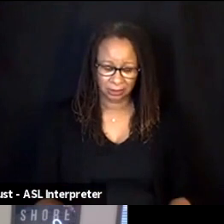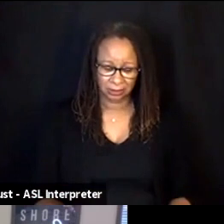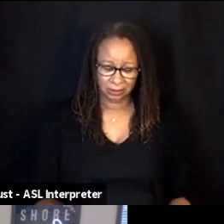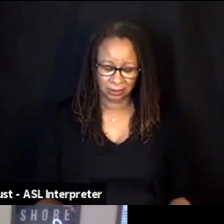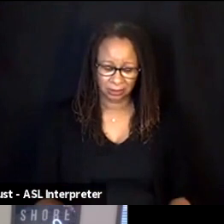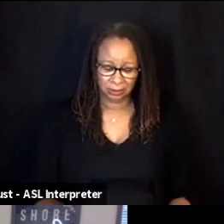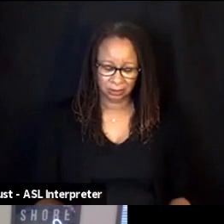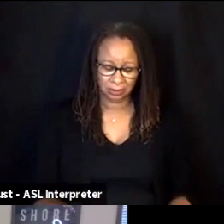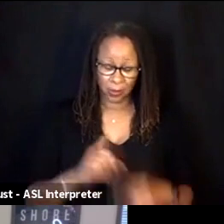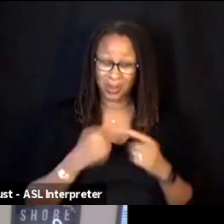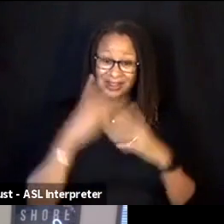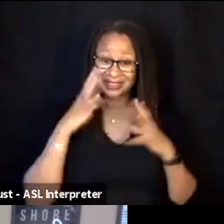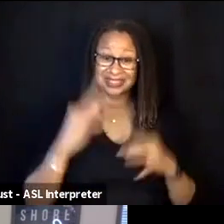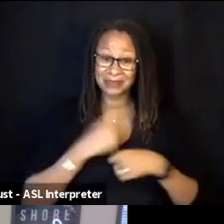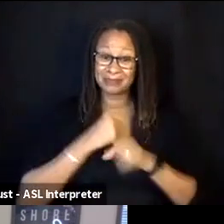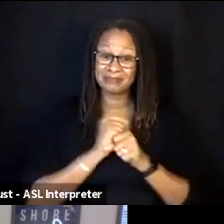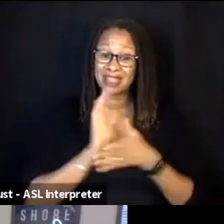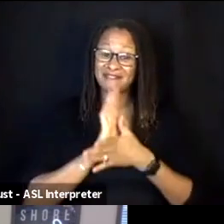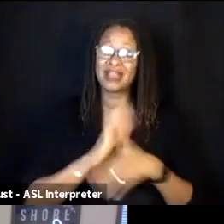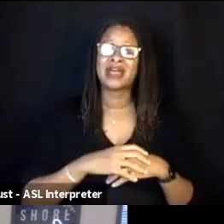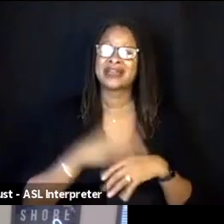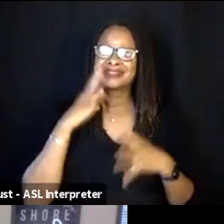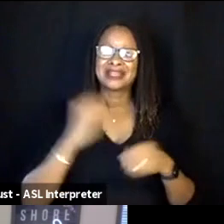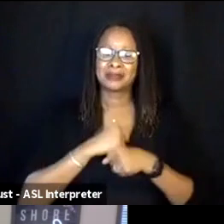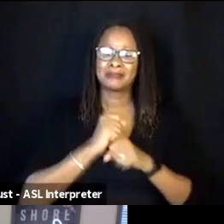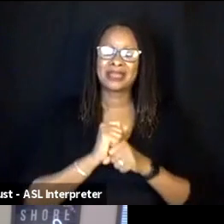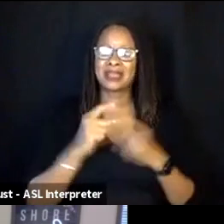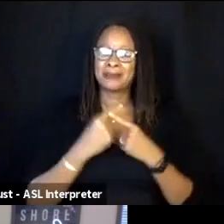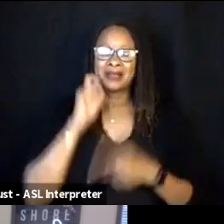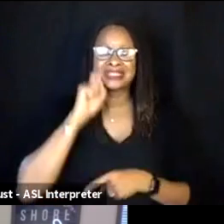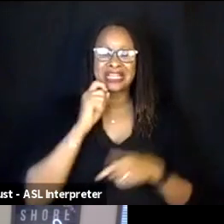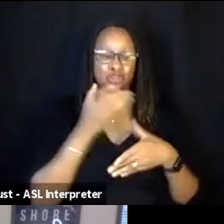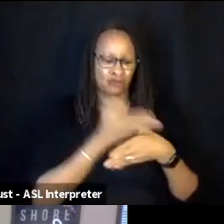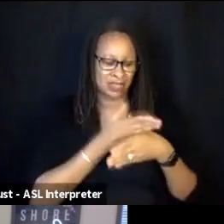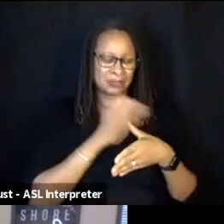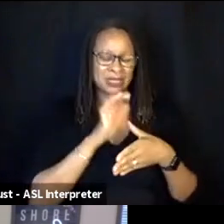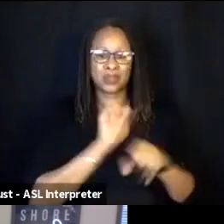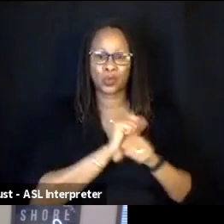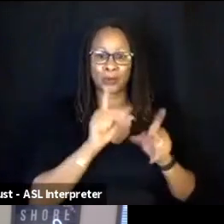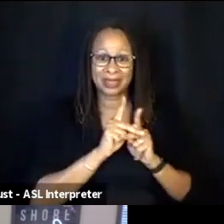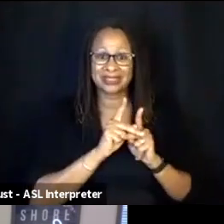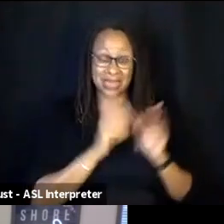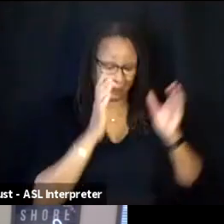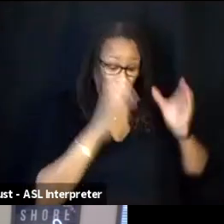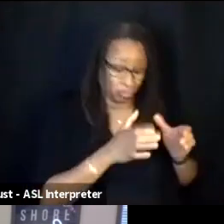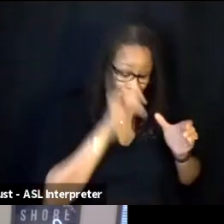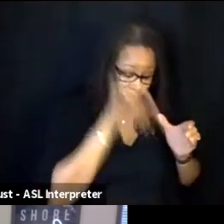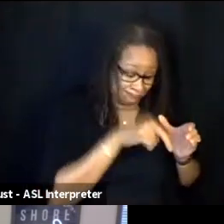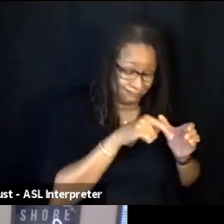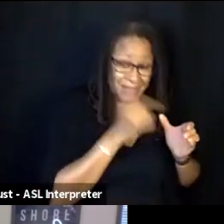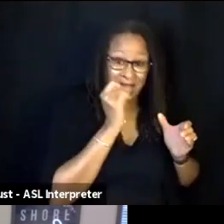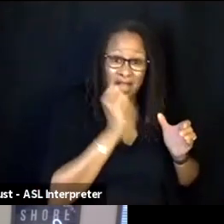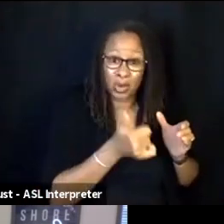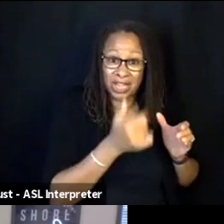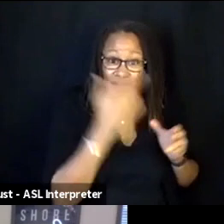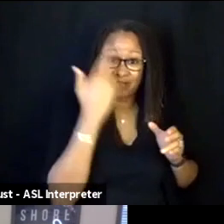out to make this film, I thought, I'm making a film about sexual harassment in the workplace. I'm over here, like in this corner. And I very quickly realized